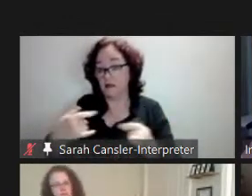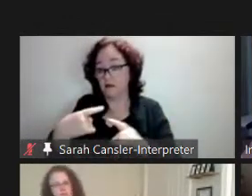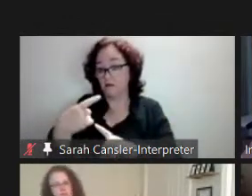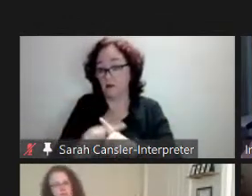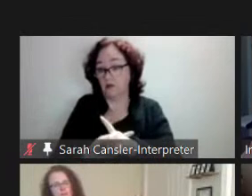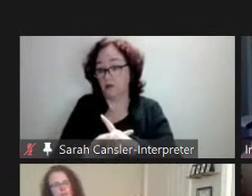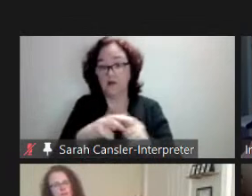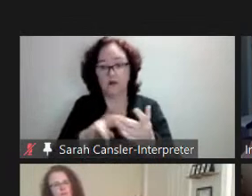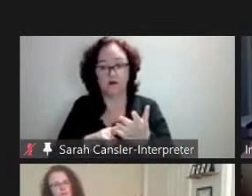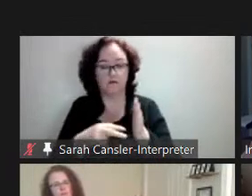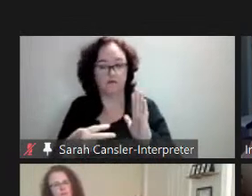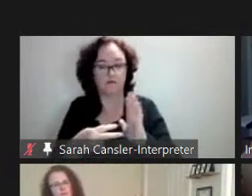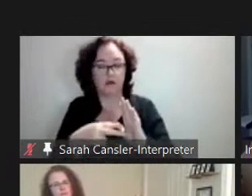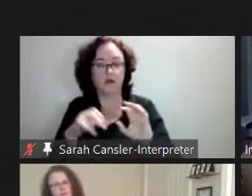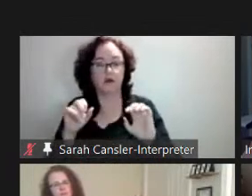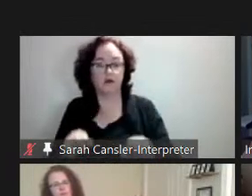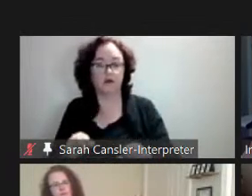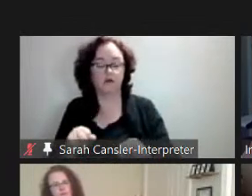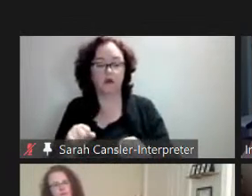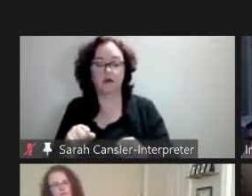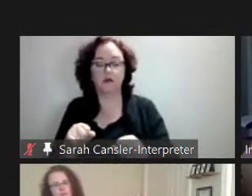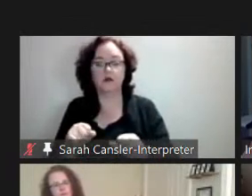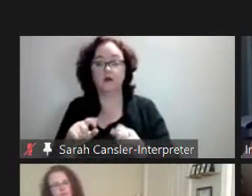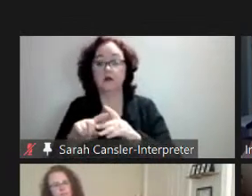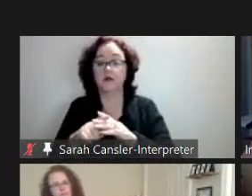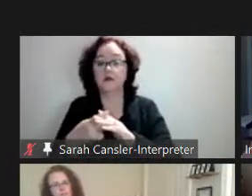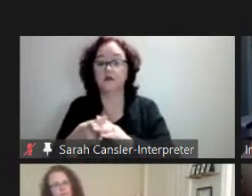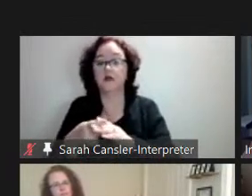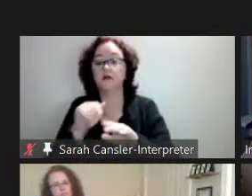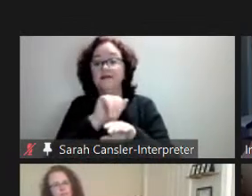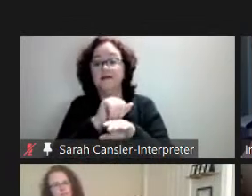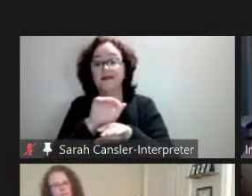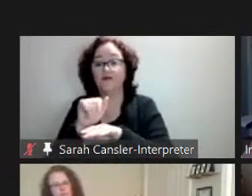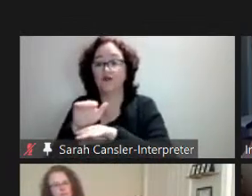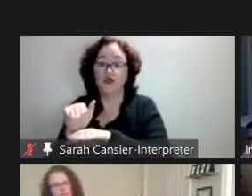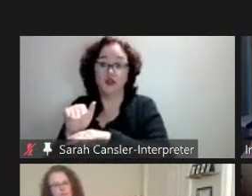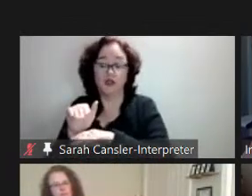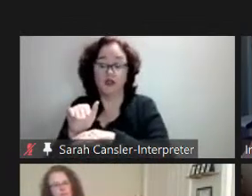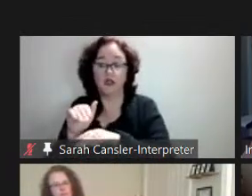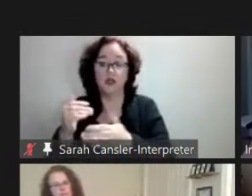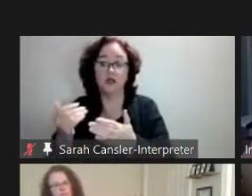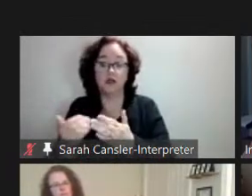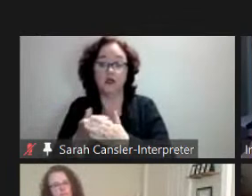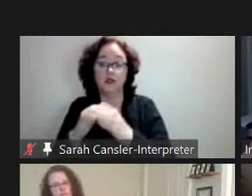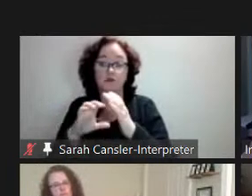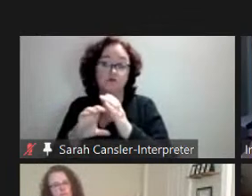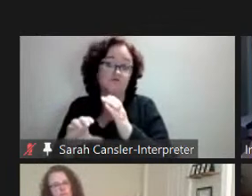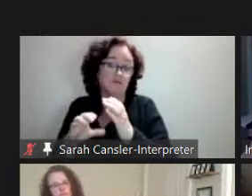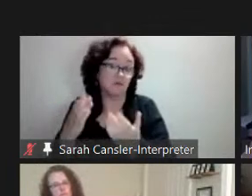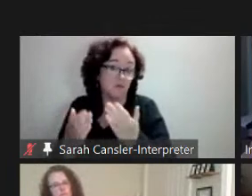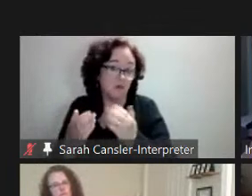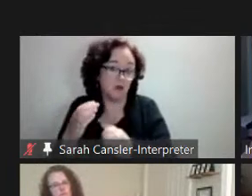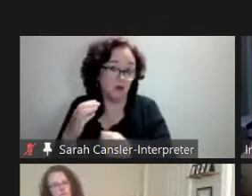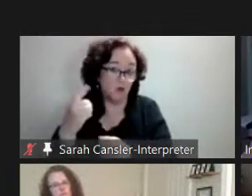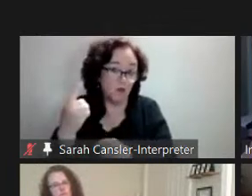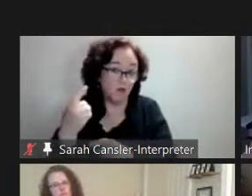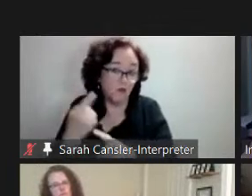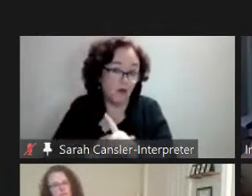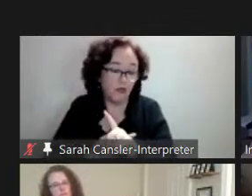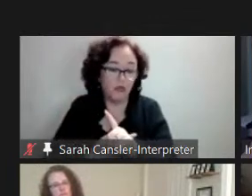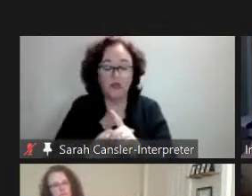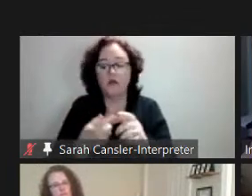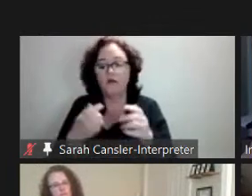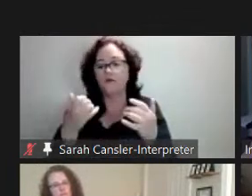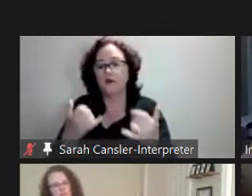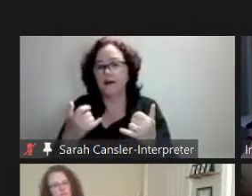start getting delivery of more production cars in a month. A lot of that is right now is just a